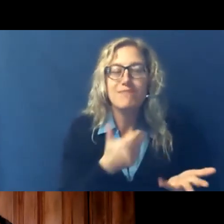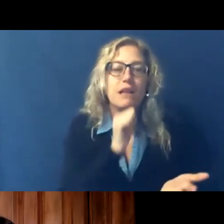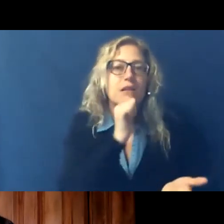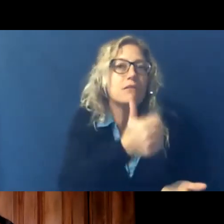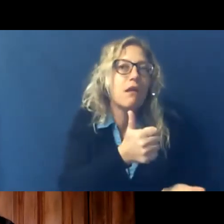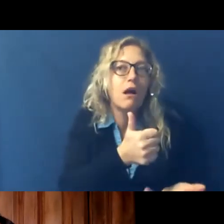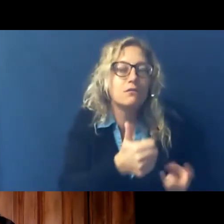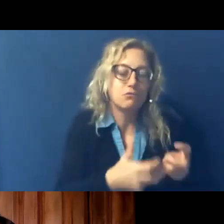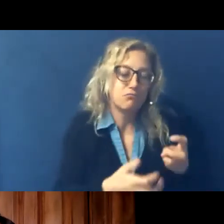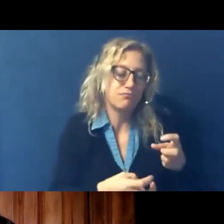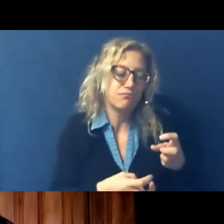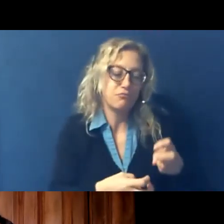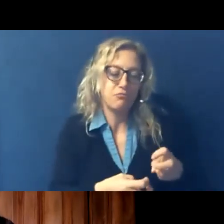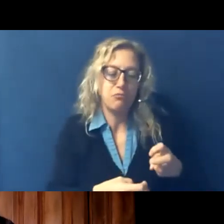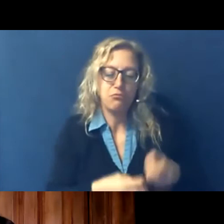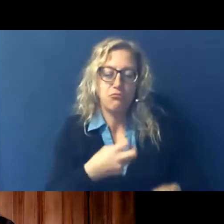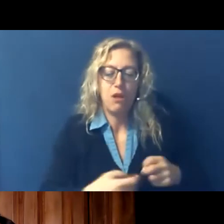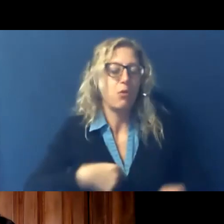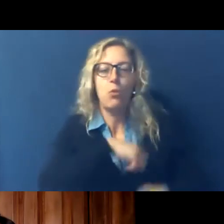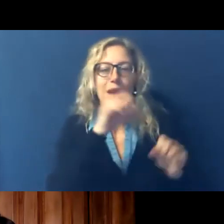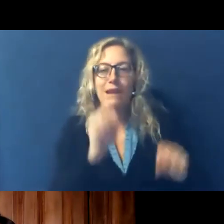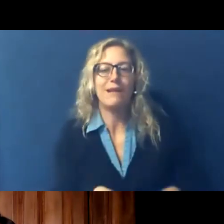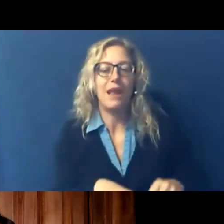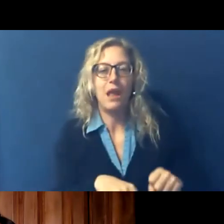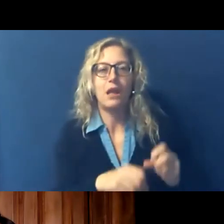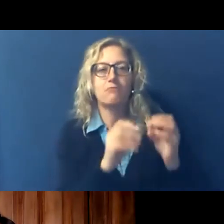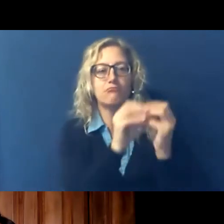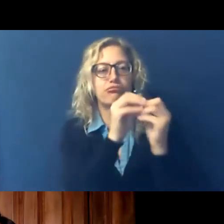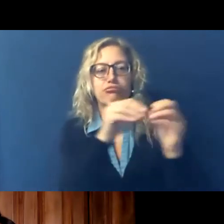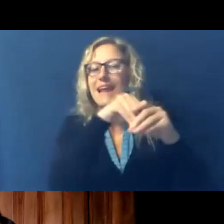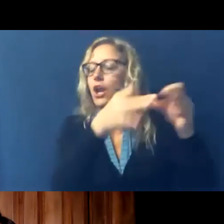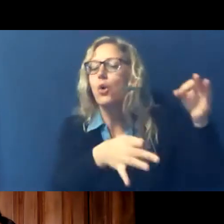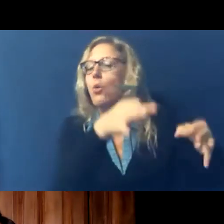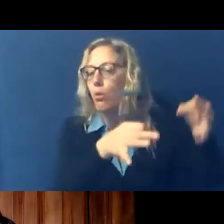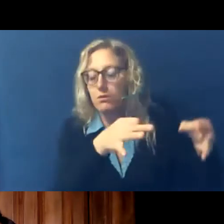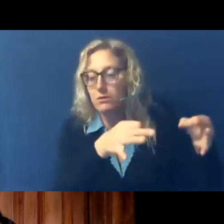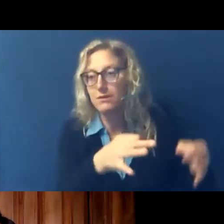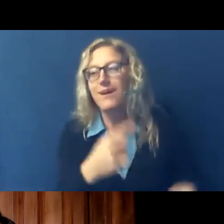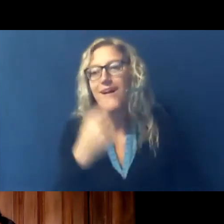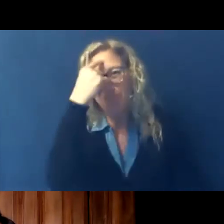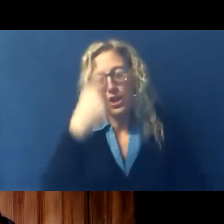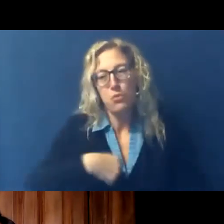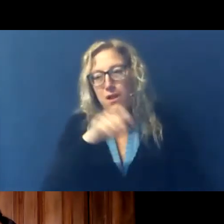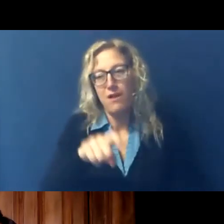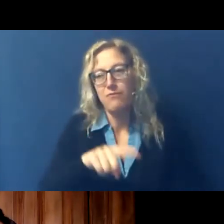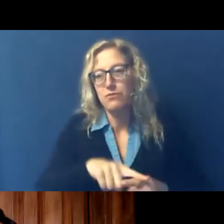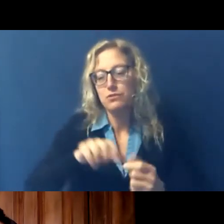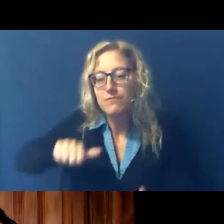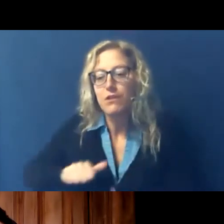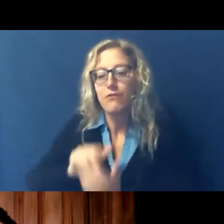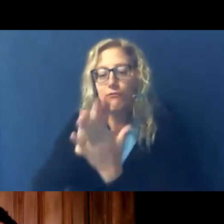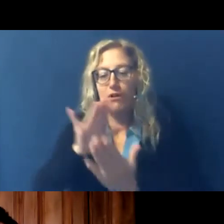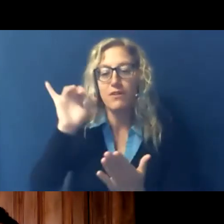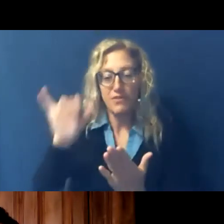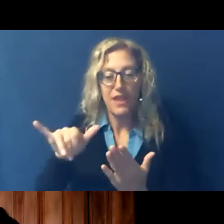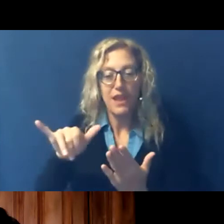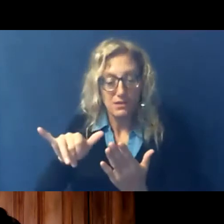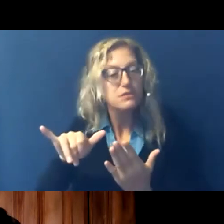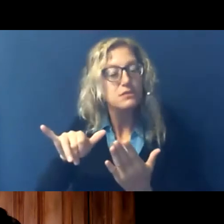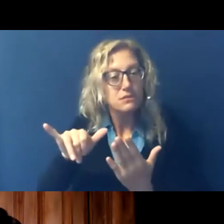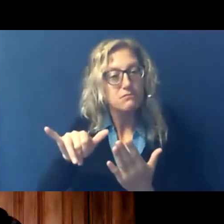not a problem that I think we can litigate our way out of. It's a problem that we're going to have to confront together as